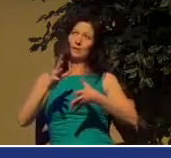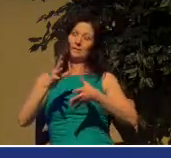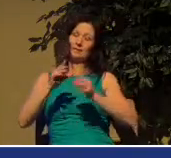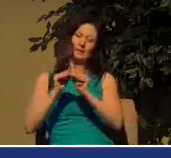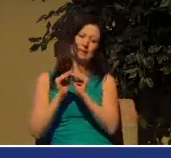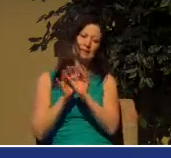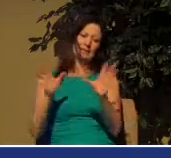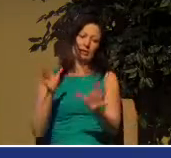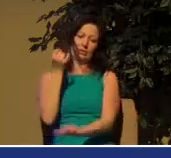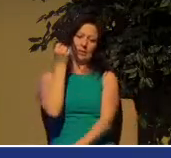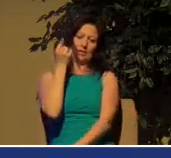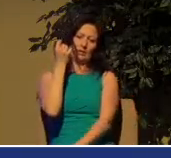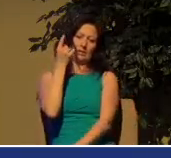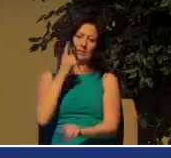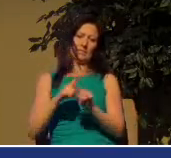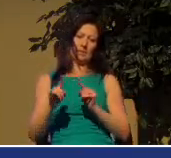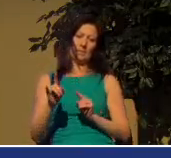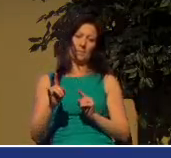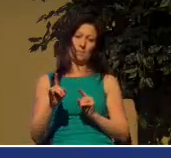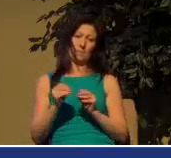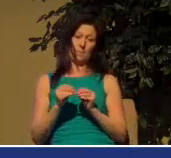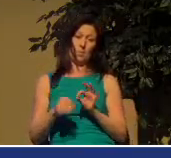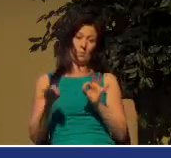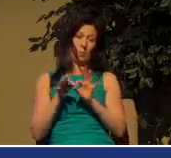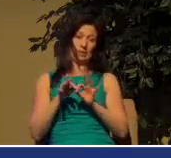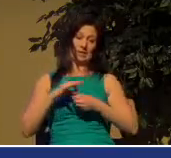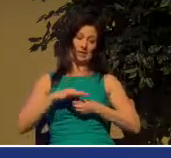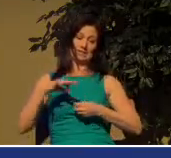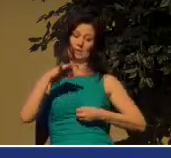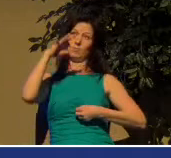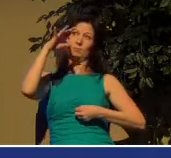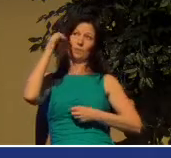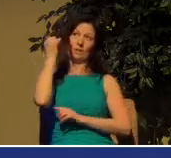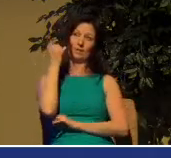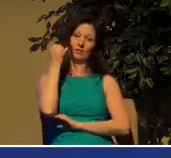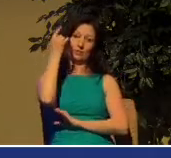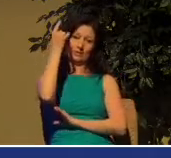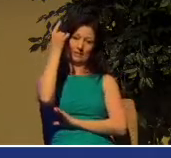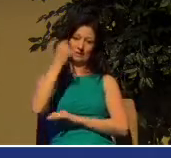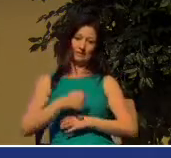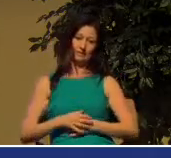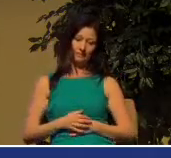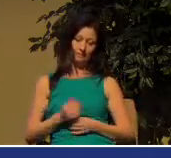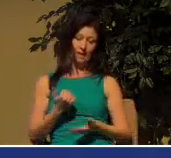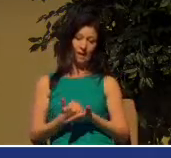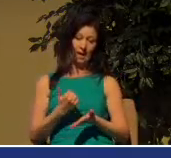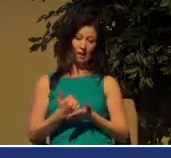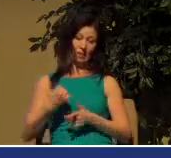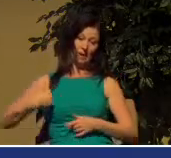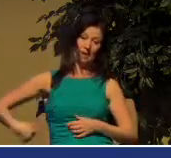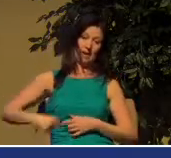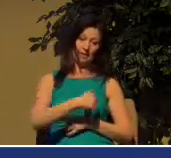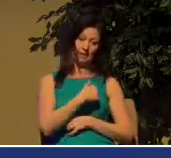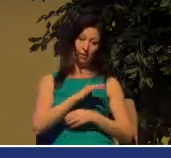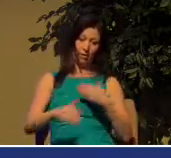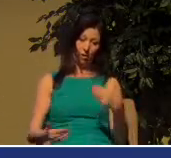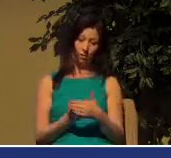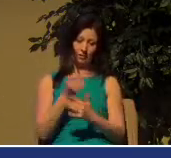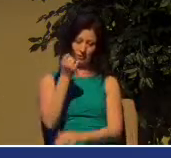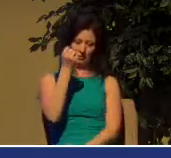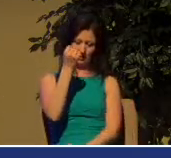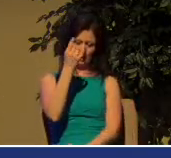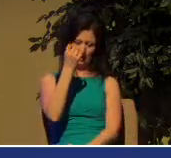importantly, spiritually. Help us to understand where the